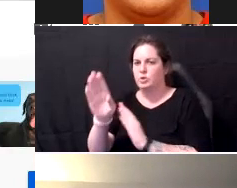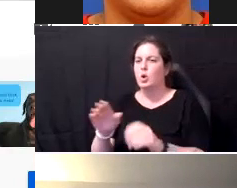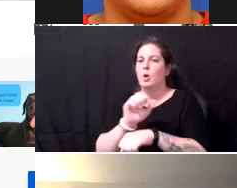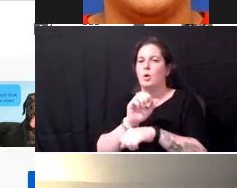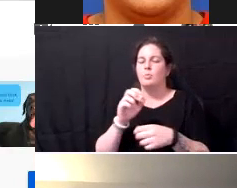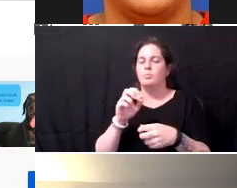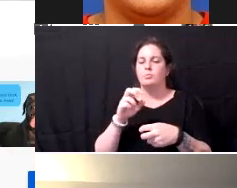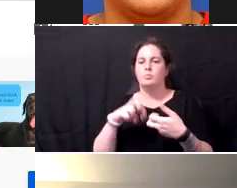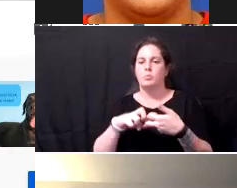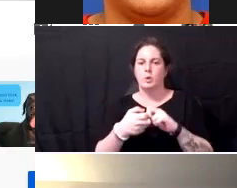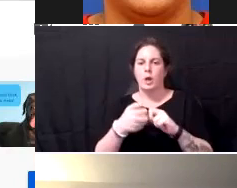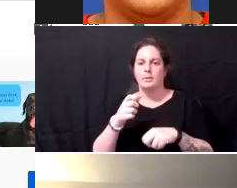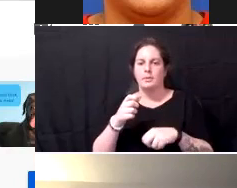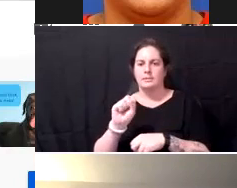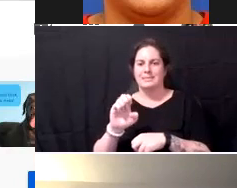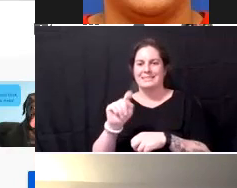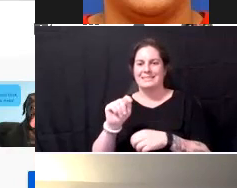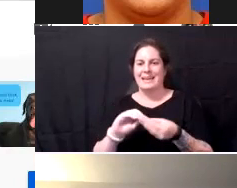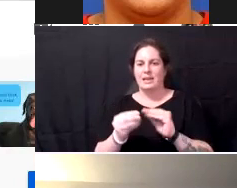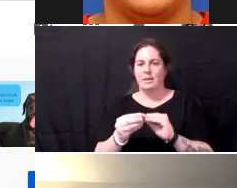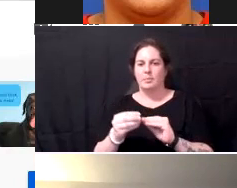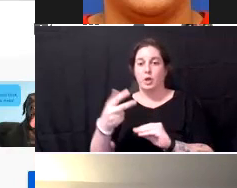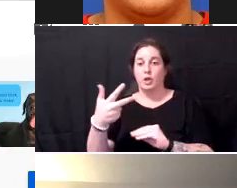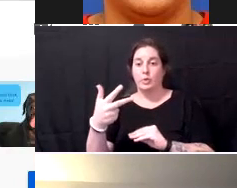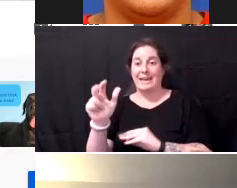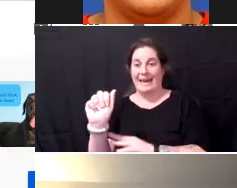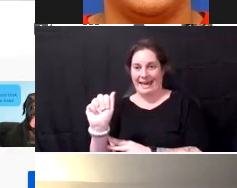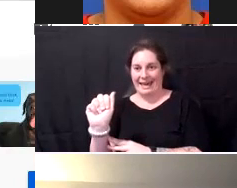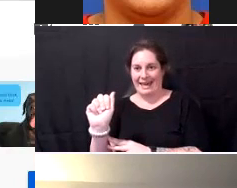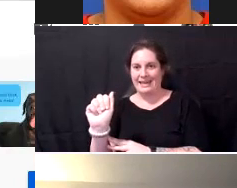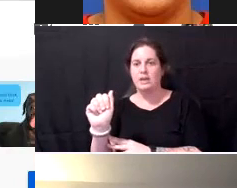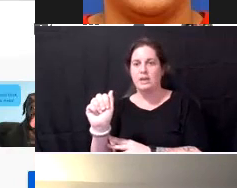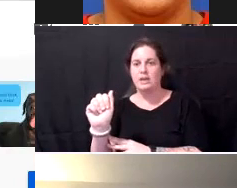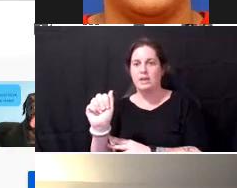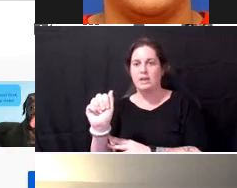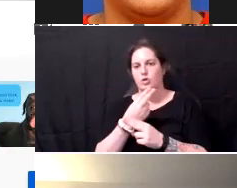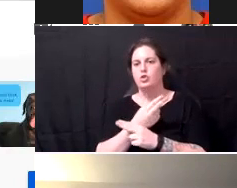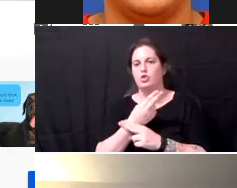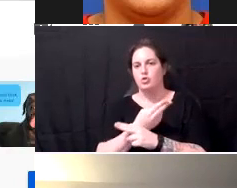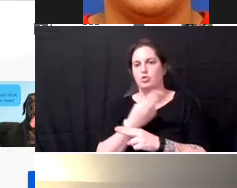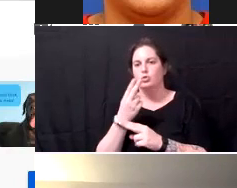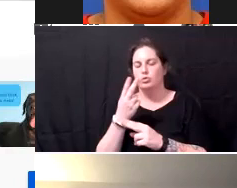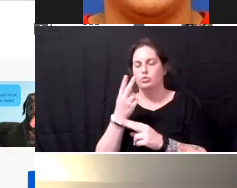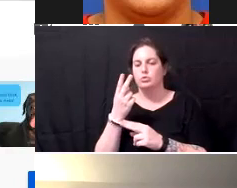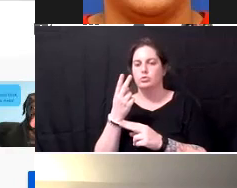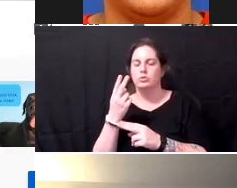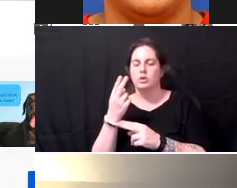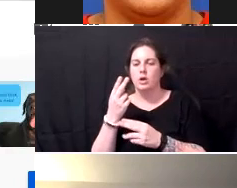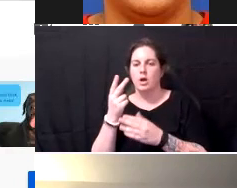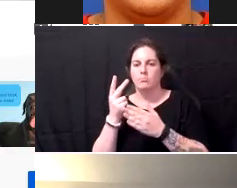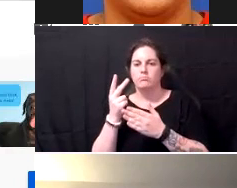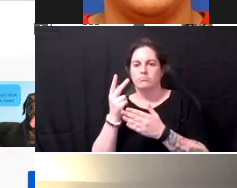3A, you are going to be using a simulator to practice looking at these types